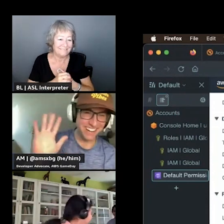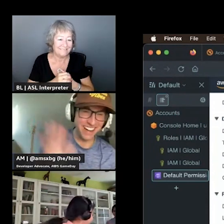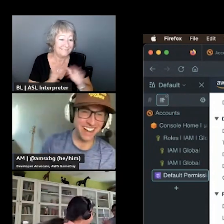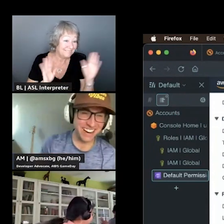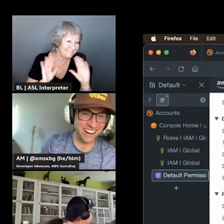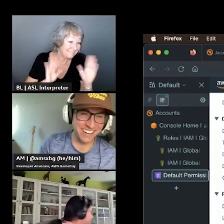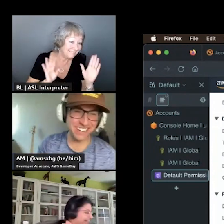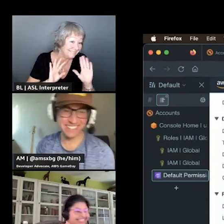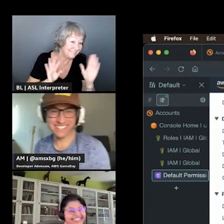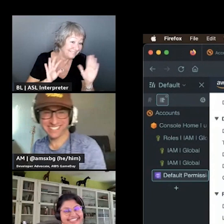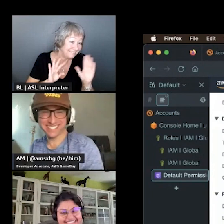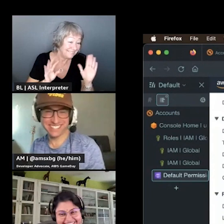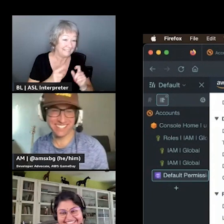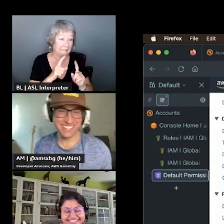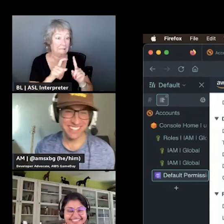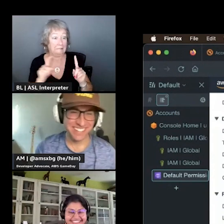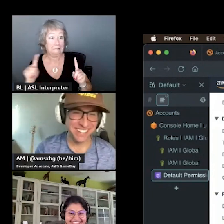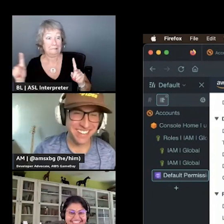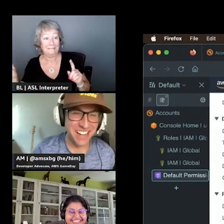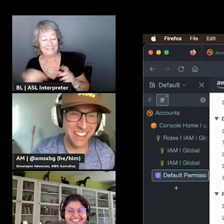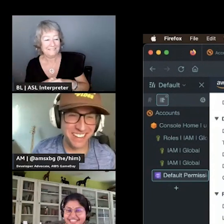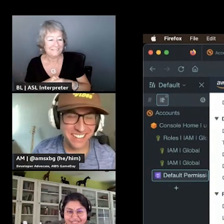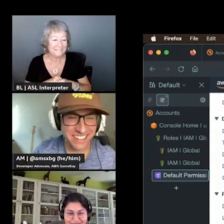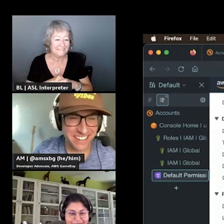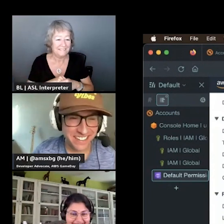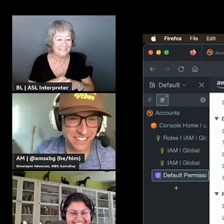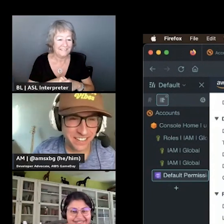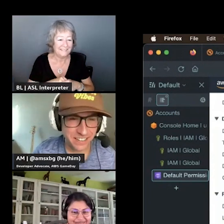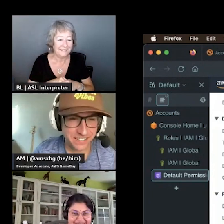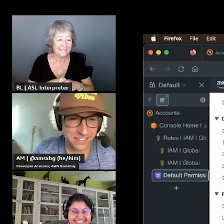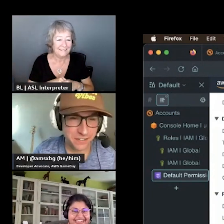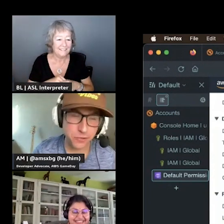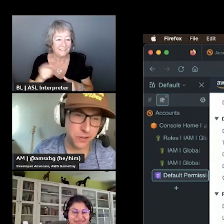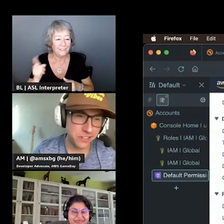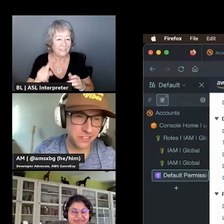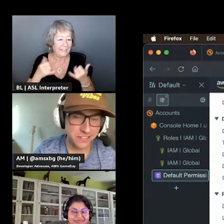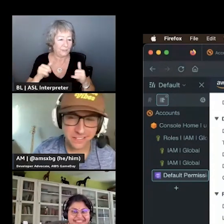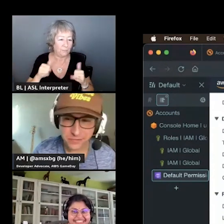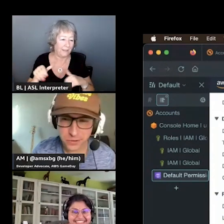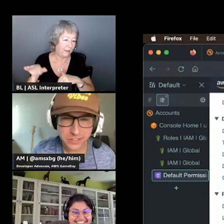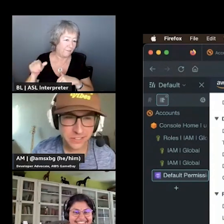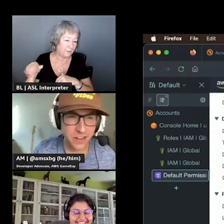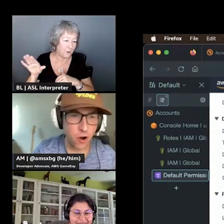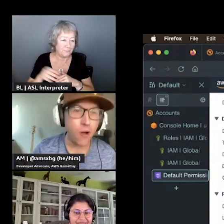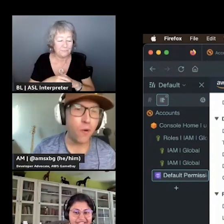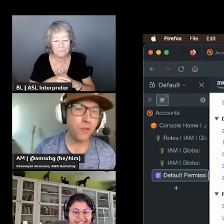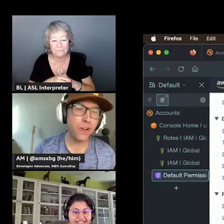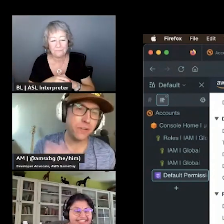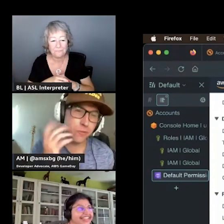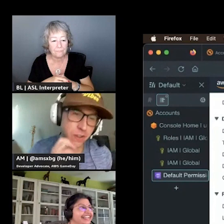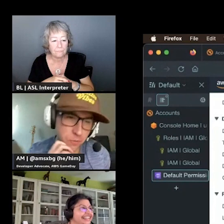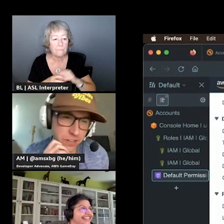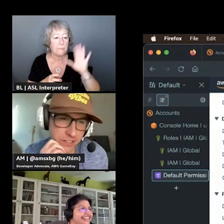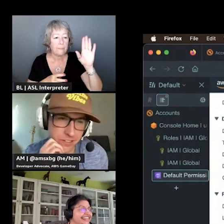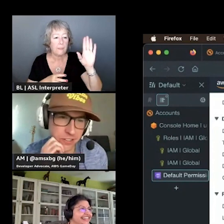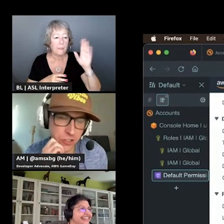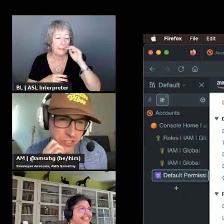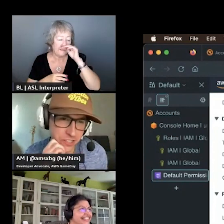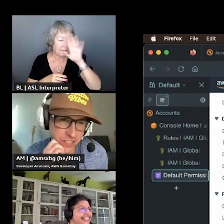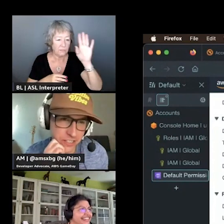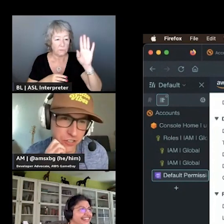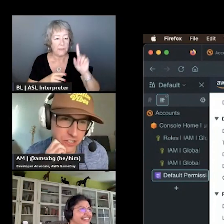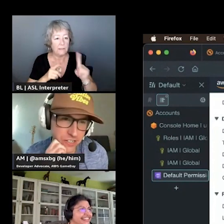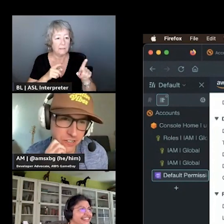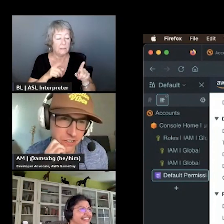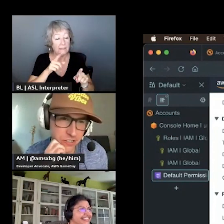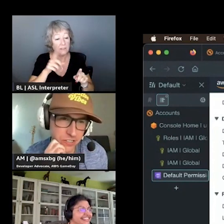Hello. Yeah. Hey. She needs to play, so yeah. Of course. Of course. Yeah. Well, what is she